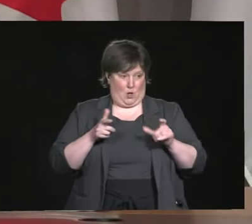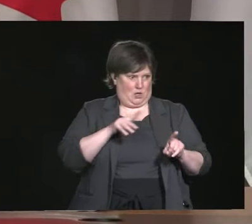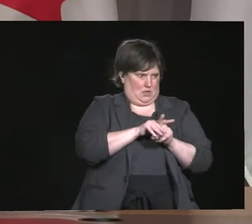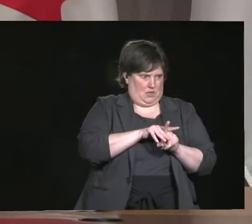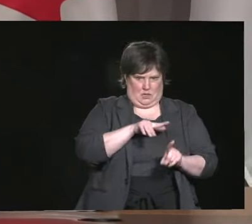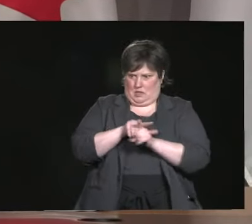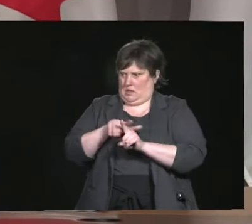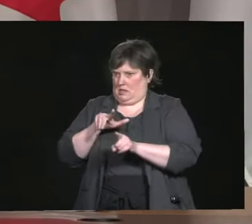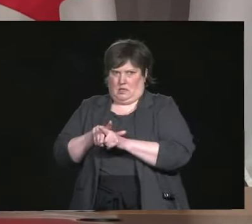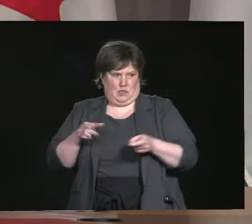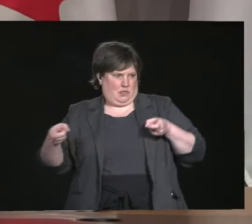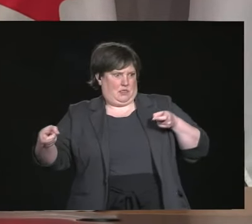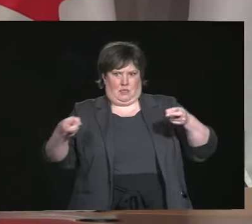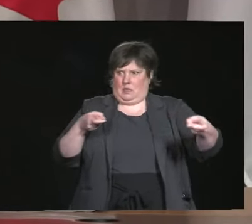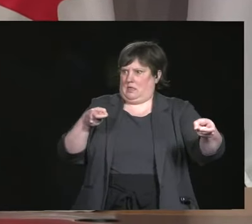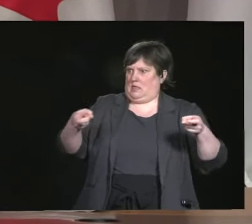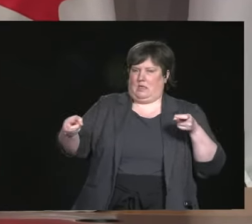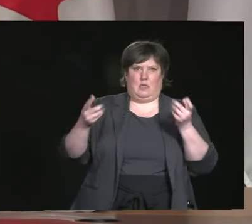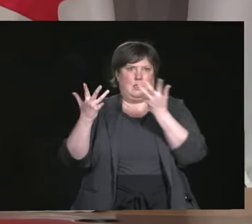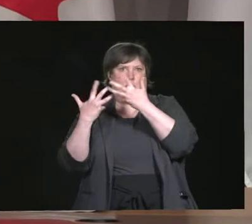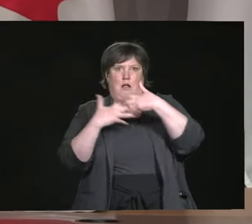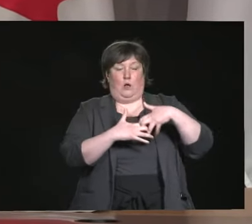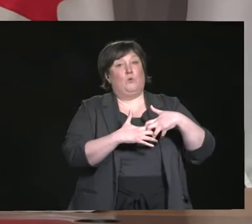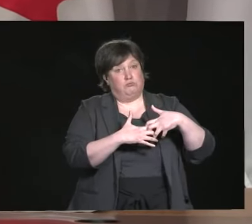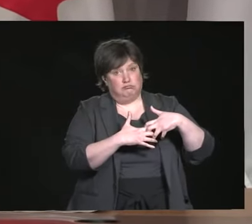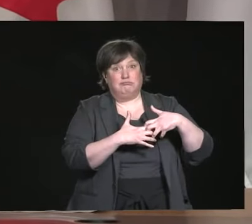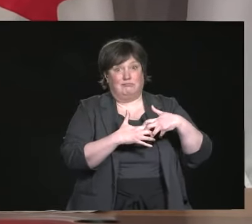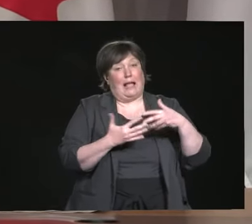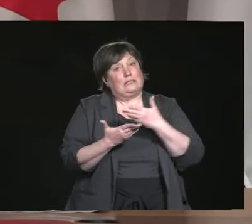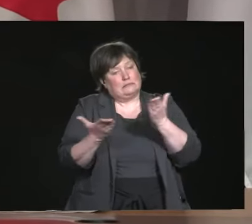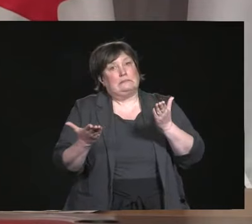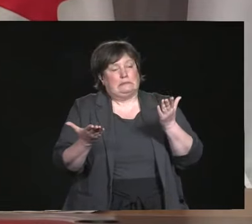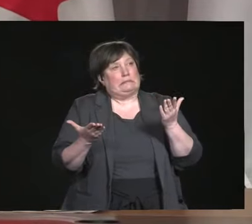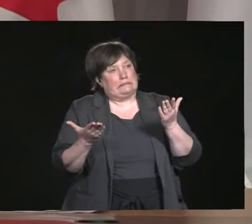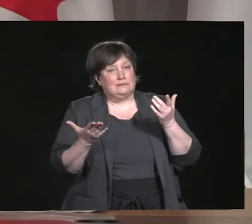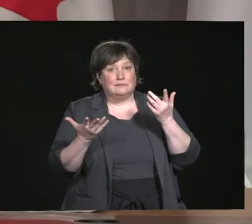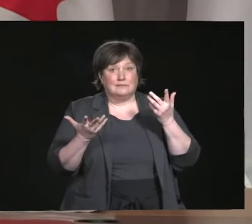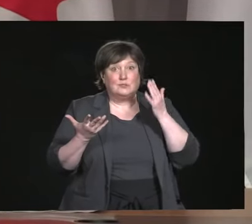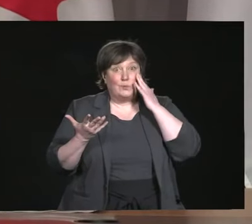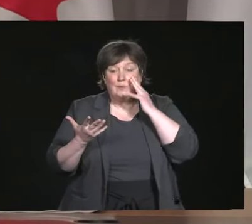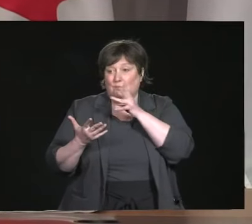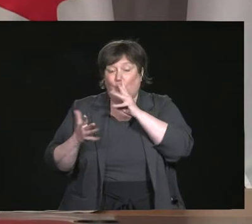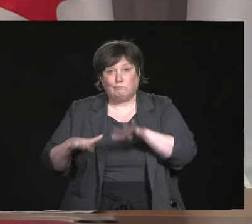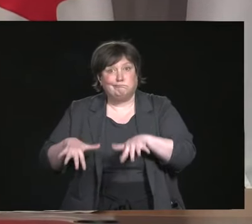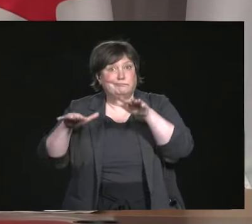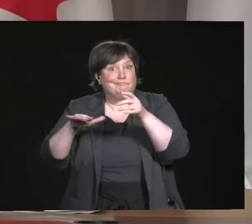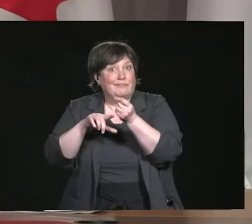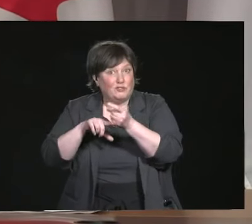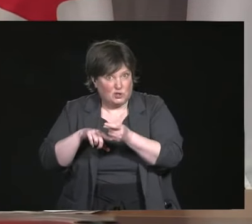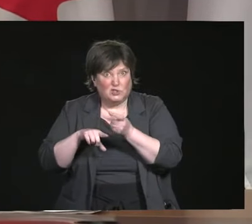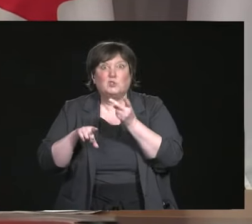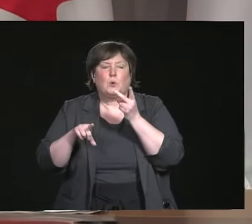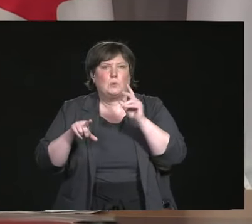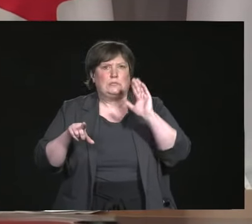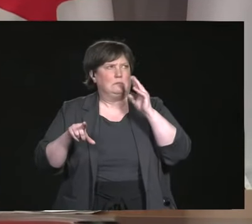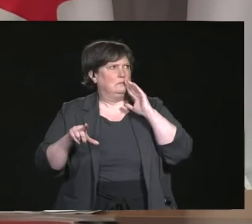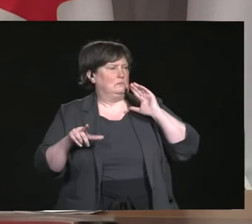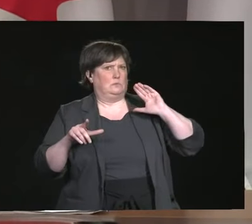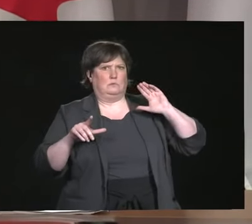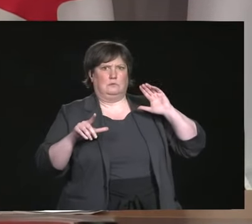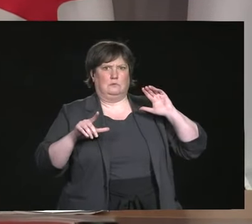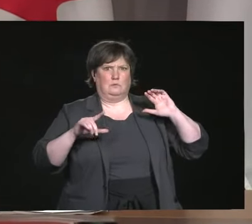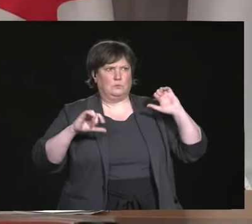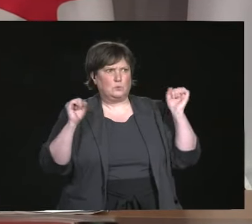for Canadians to appreciate that. Floods happen every year. We have been seeing more extreme weather events. And so